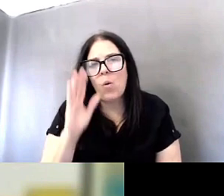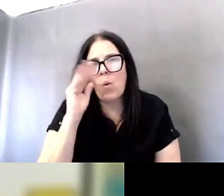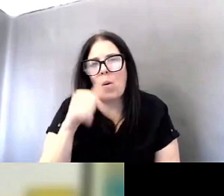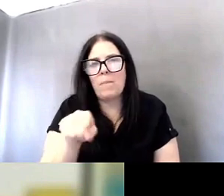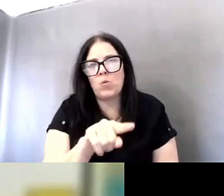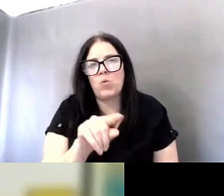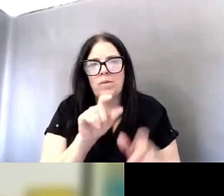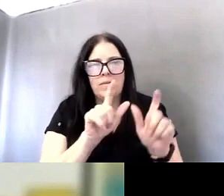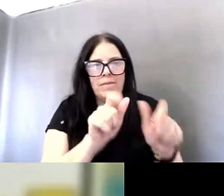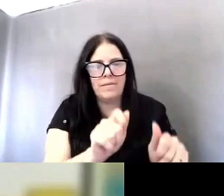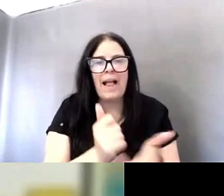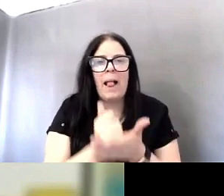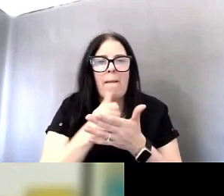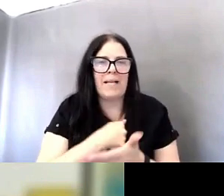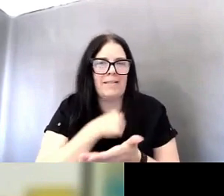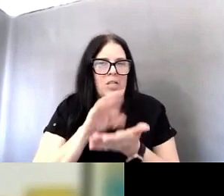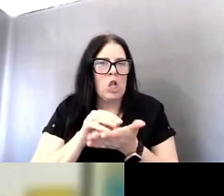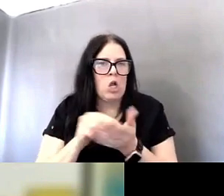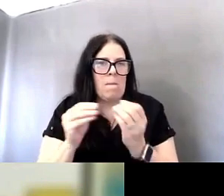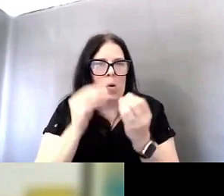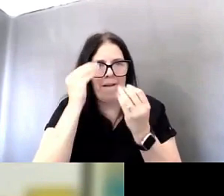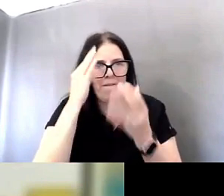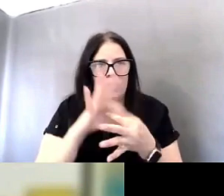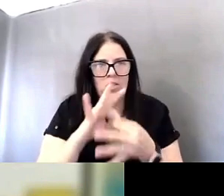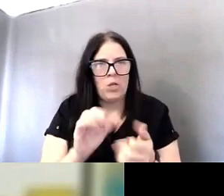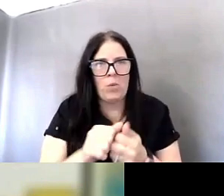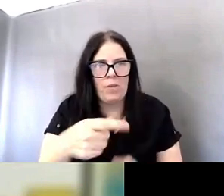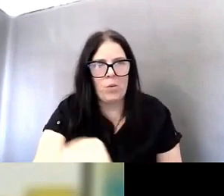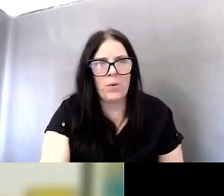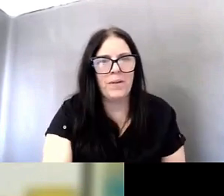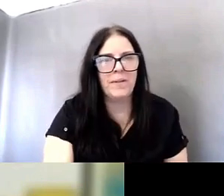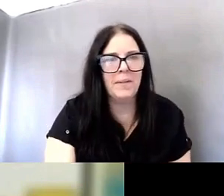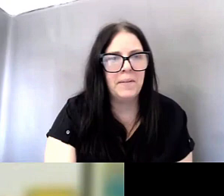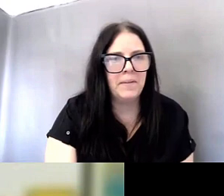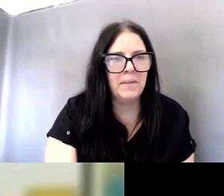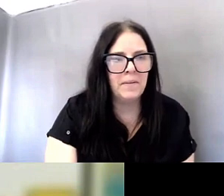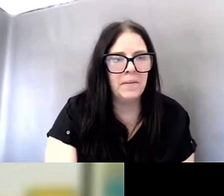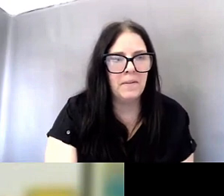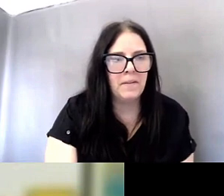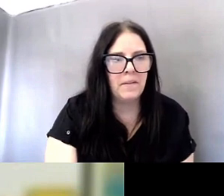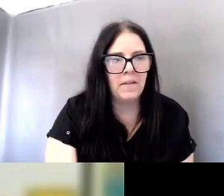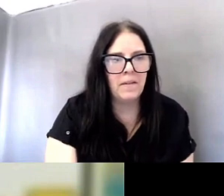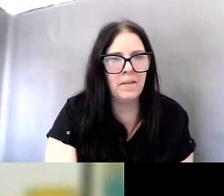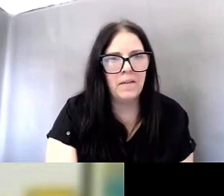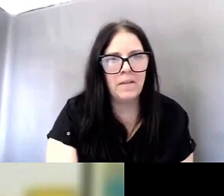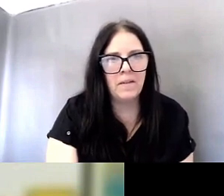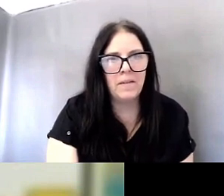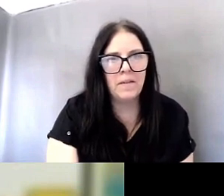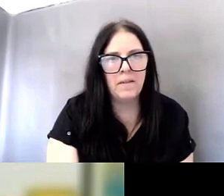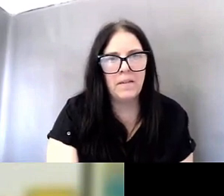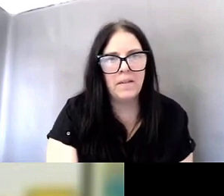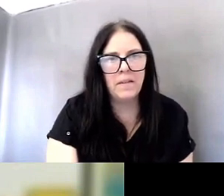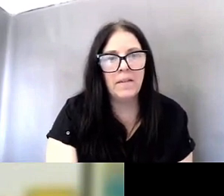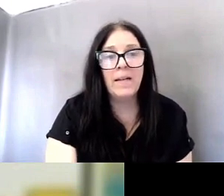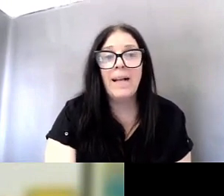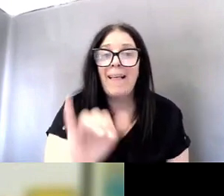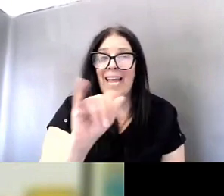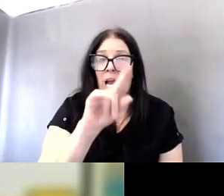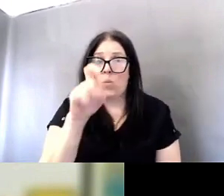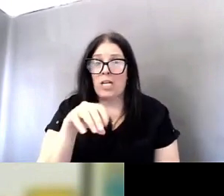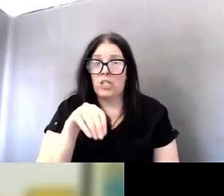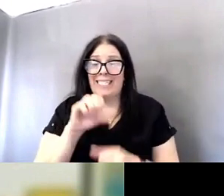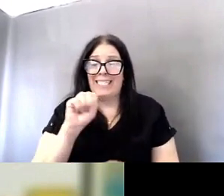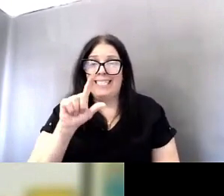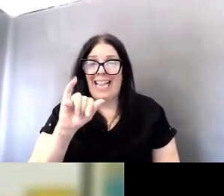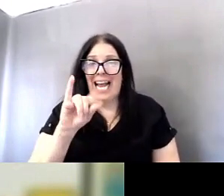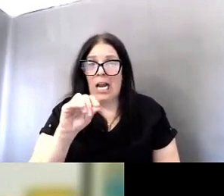get some more information from you and also open the floor to some suggestions. So the question in Slido that we have is, did you find resources